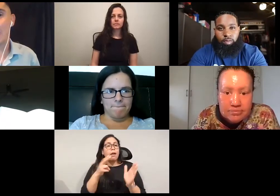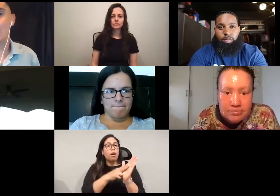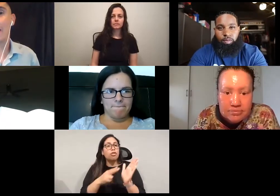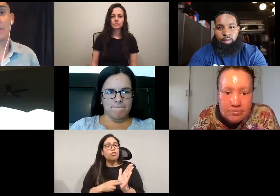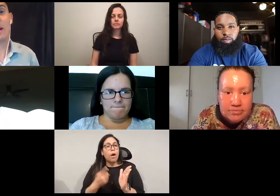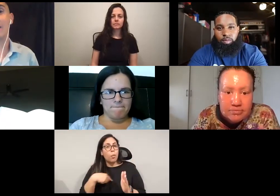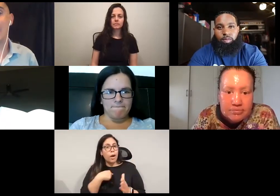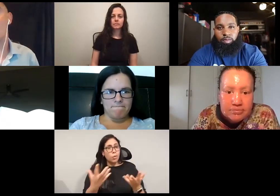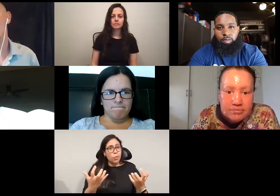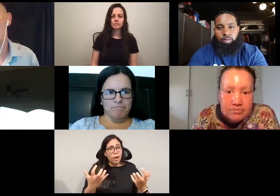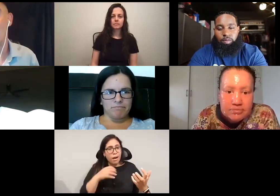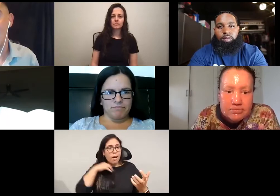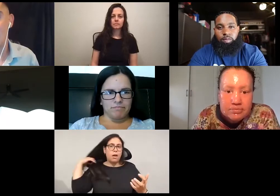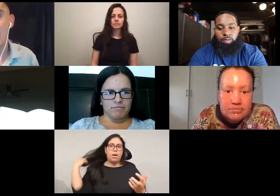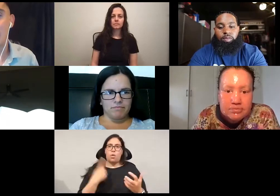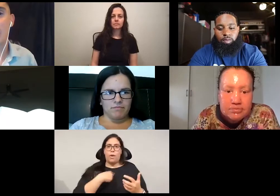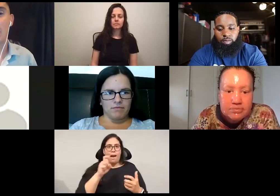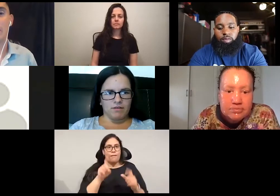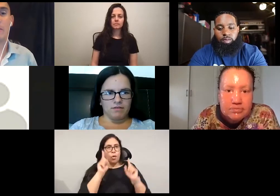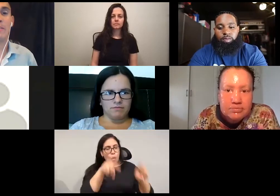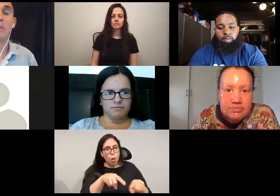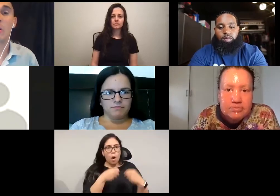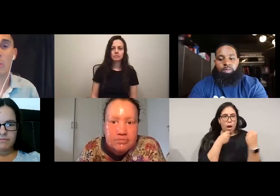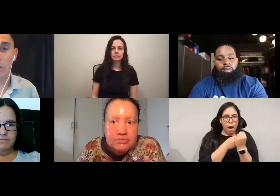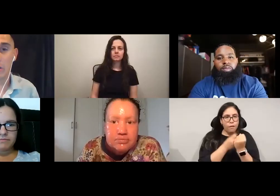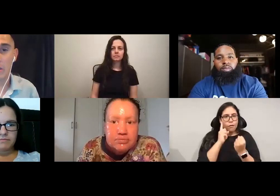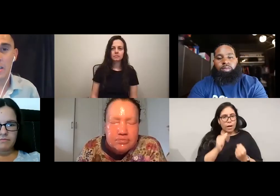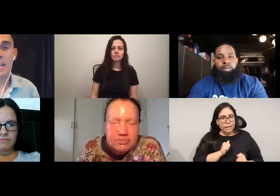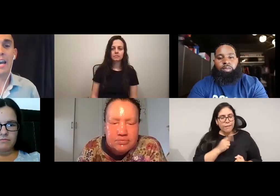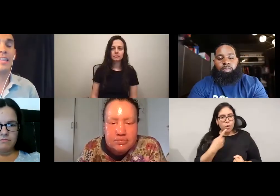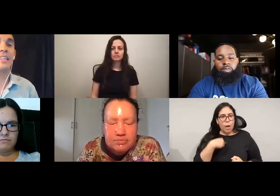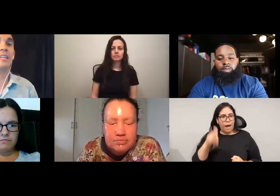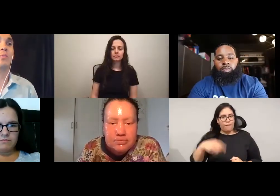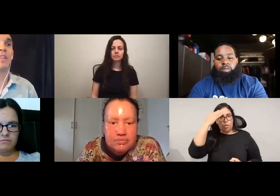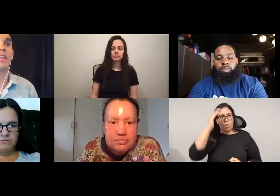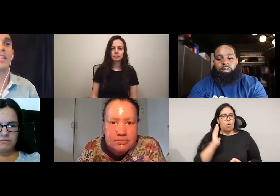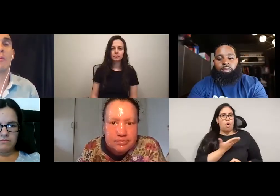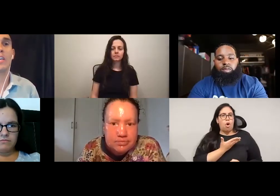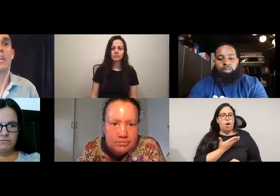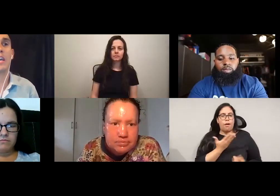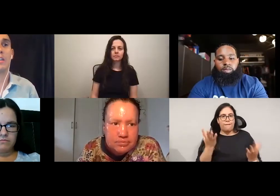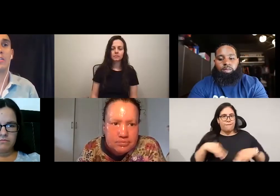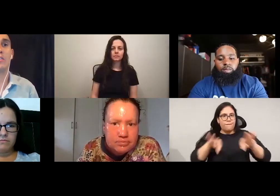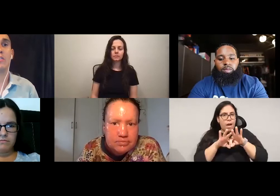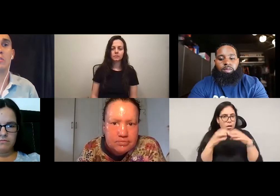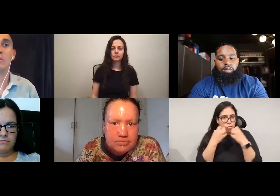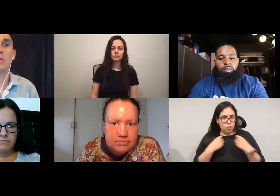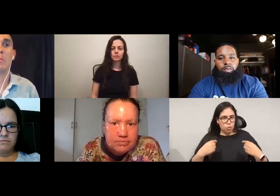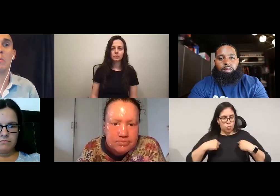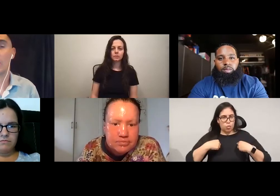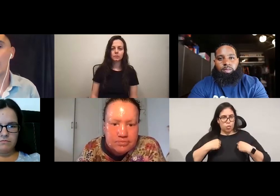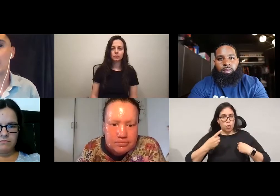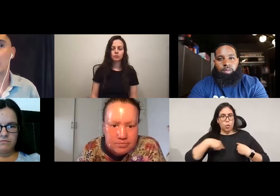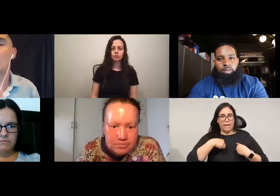for sometimes, and we have to go out and get them. We have to go out and advocate for them. We have to know our worth. I think that's one thing that we can